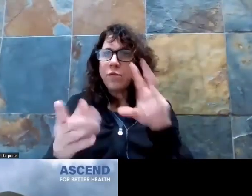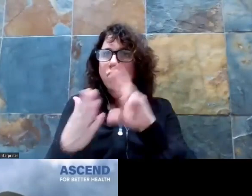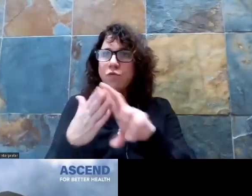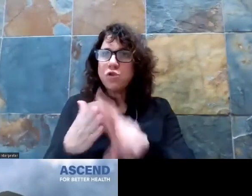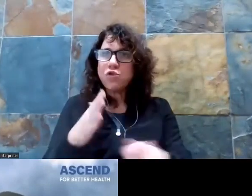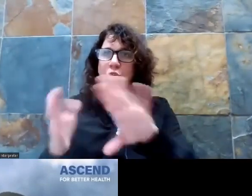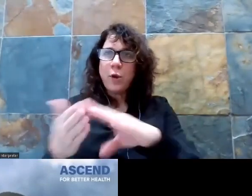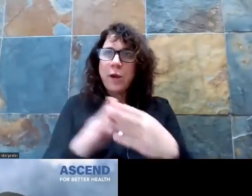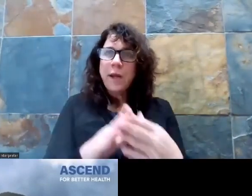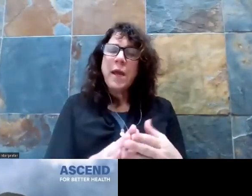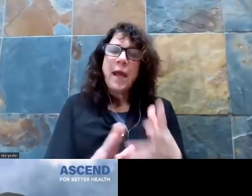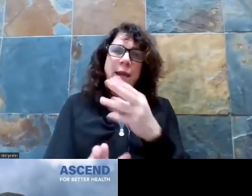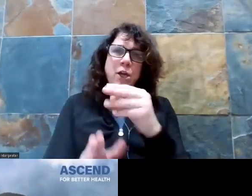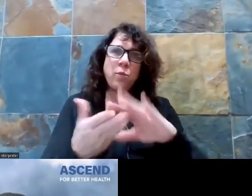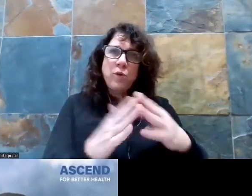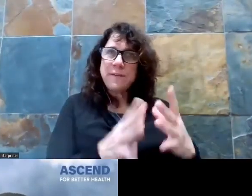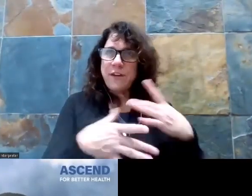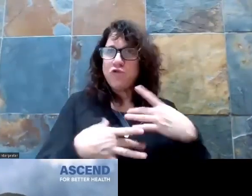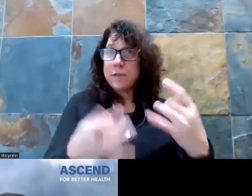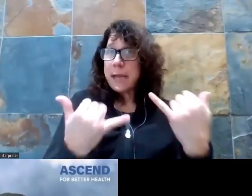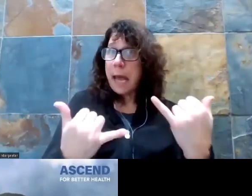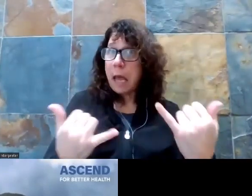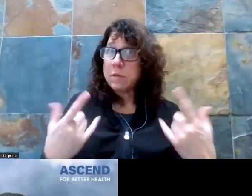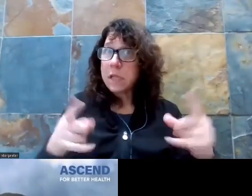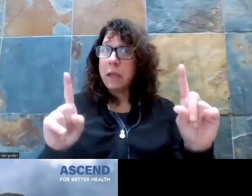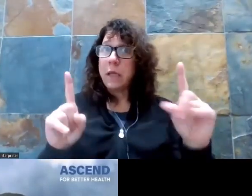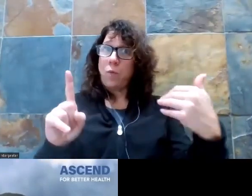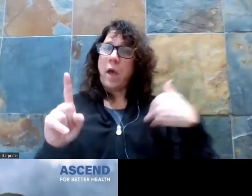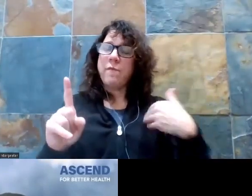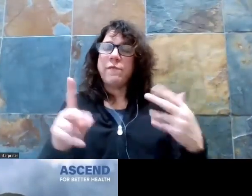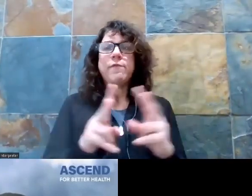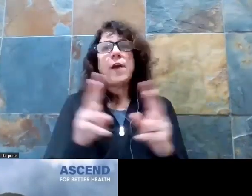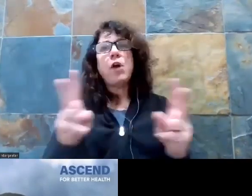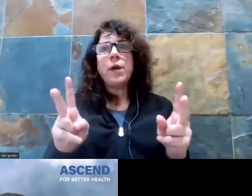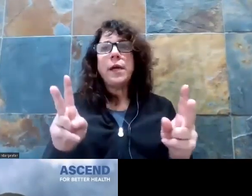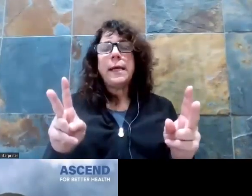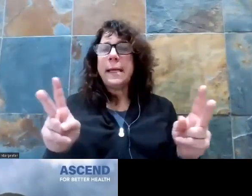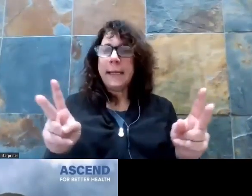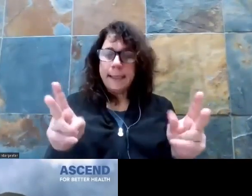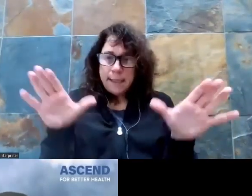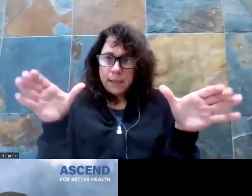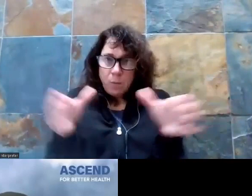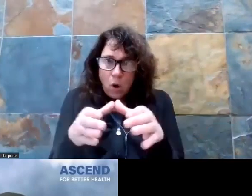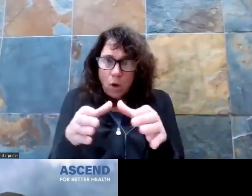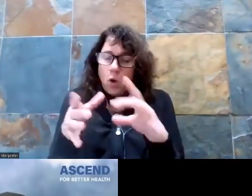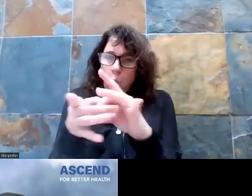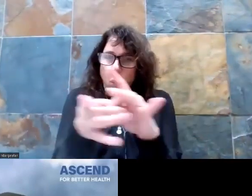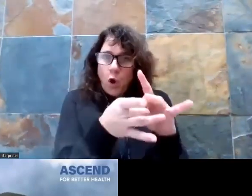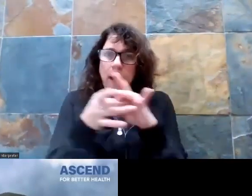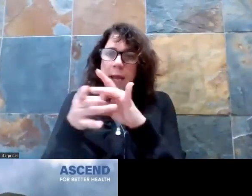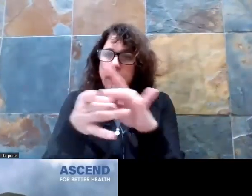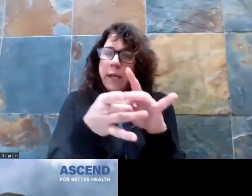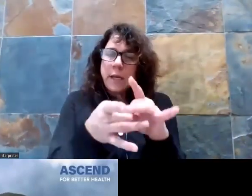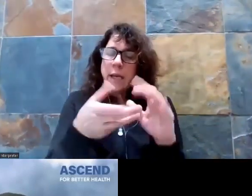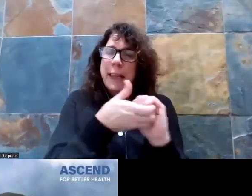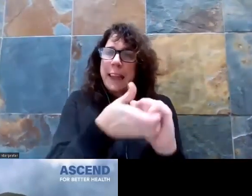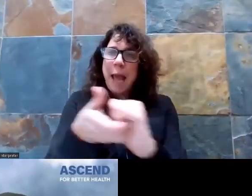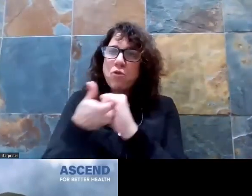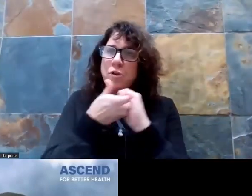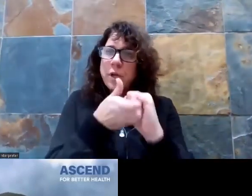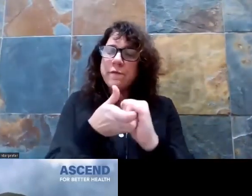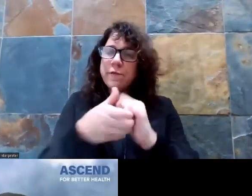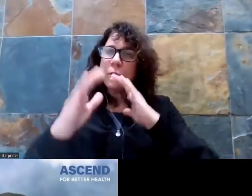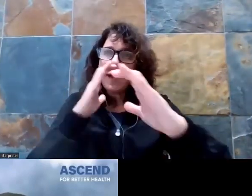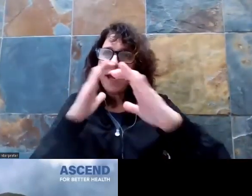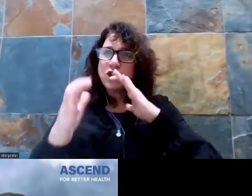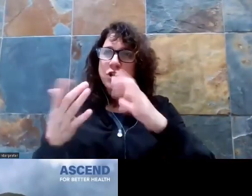with communities of interest, now all of a sudden you've got a very tight, coordinated, collaborative set of